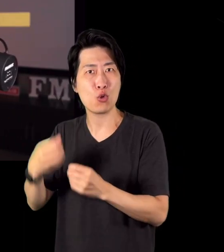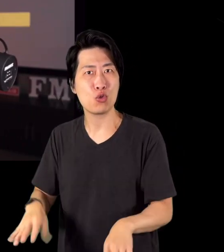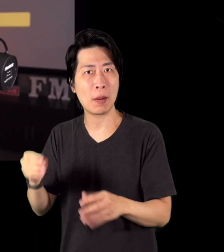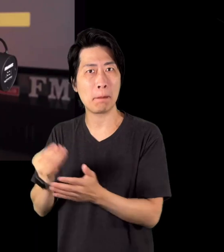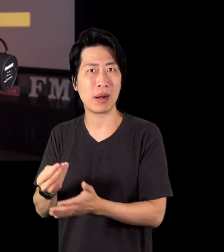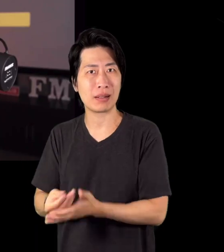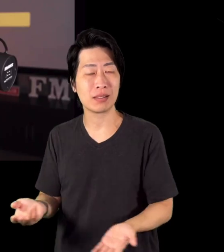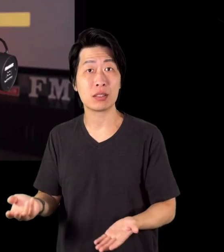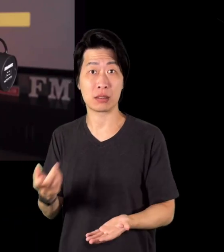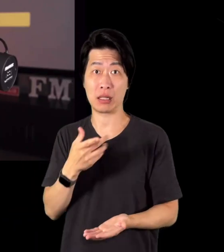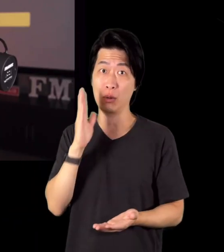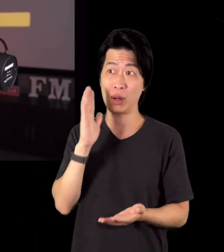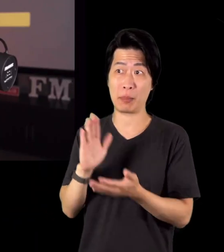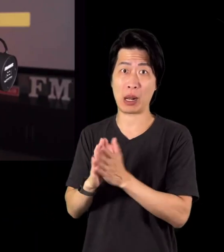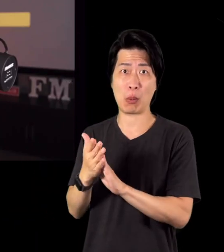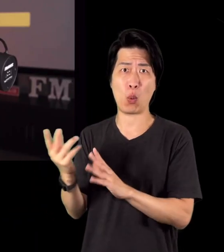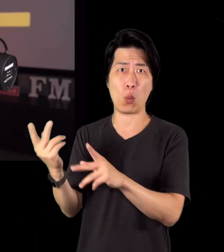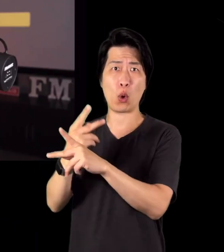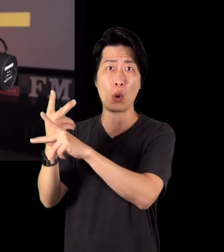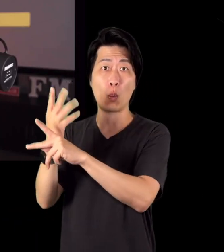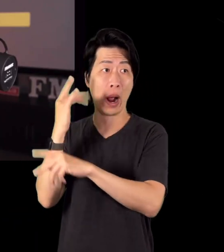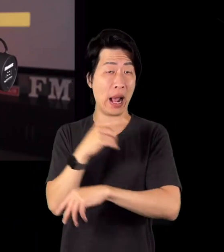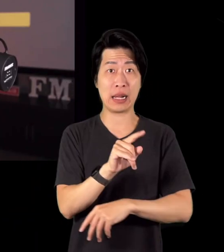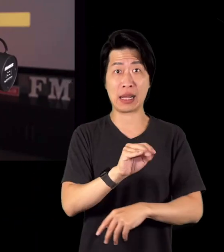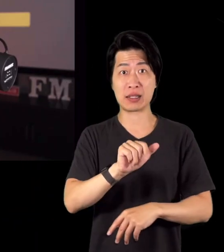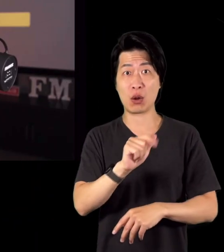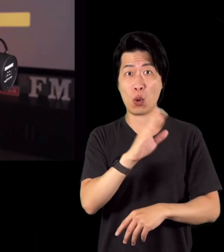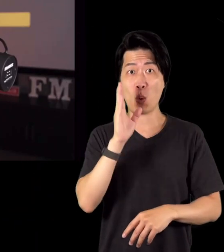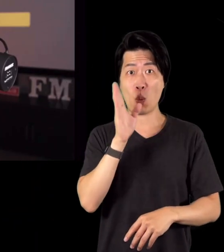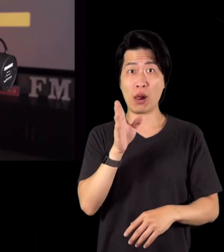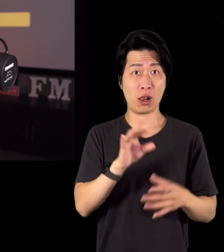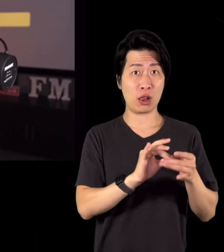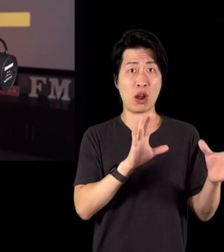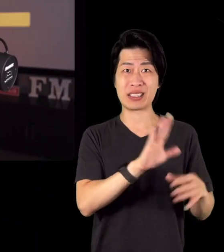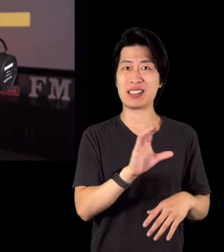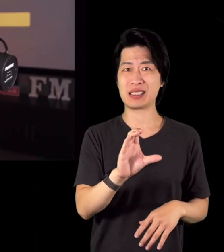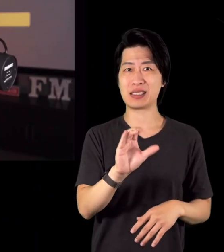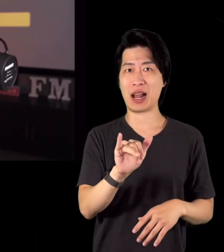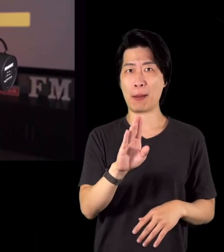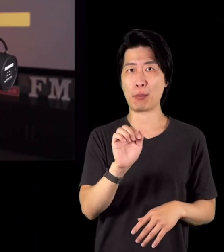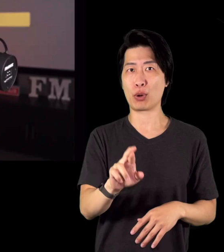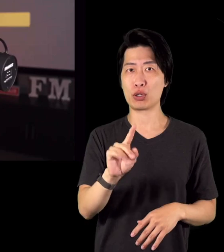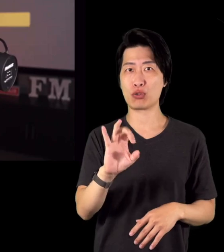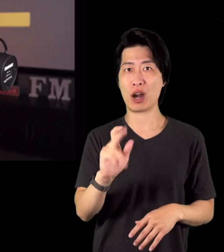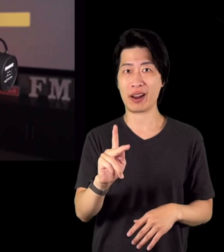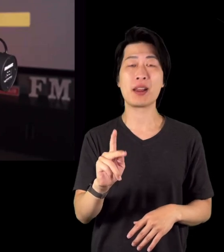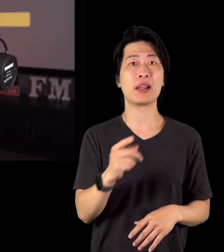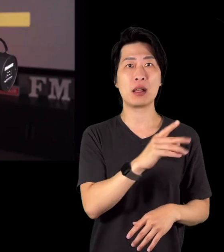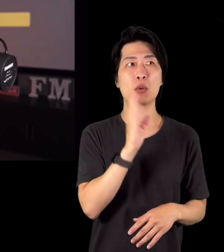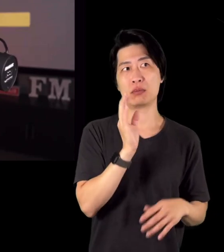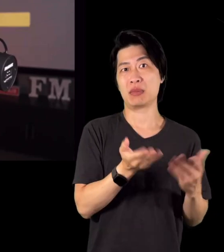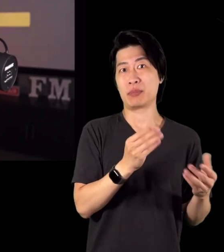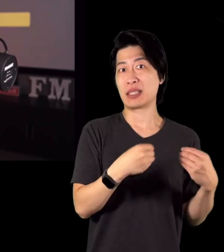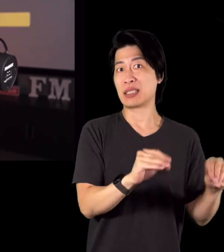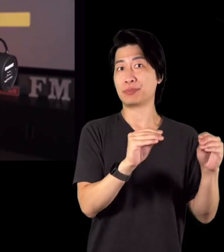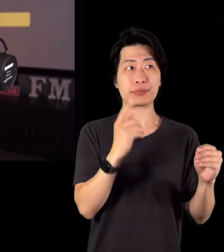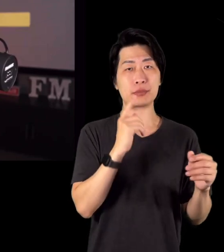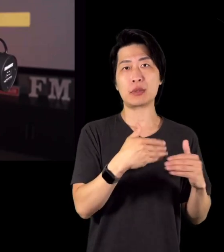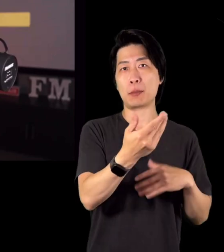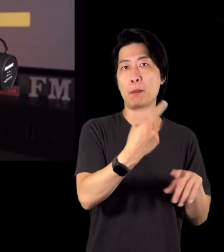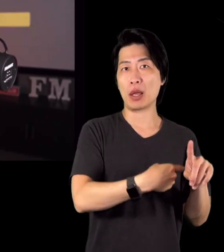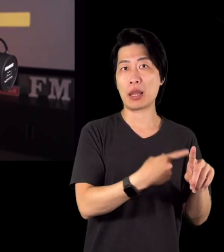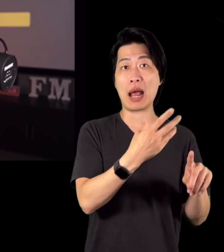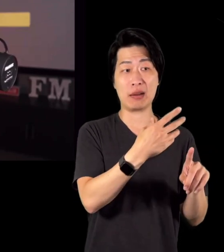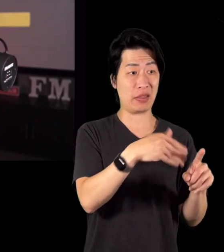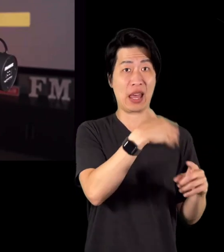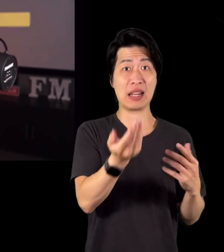get even worse for competitors as Tesla is getting ready to launch its Tesla Cybertruck, which will likely start deliveries in the next month or so, and its compact car,